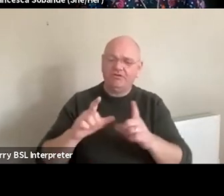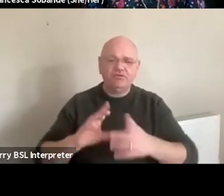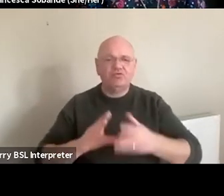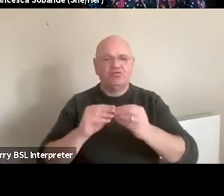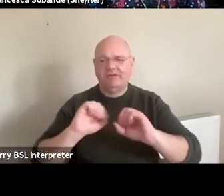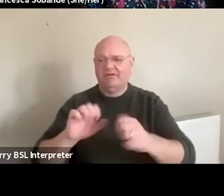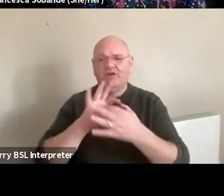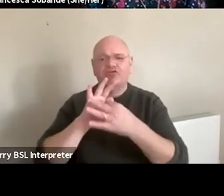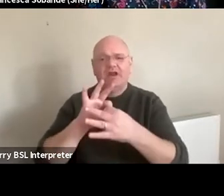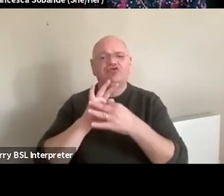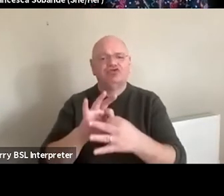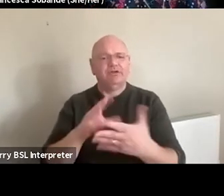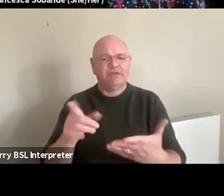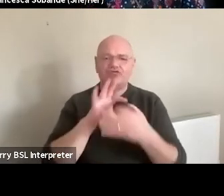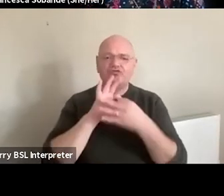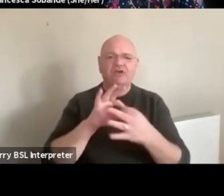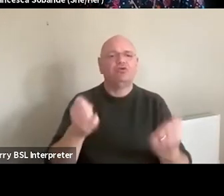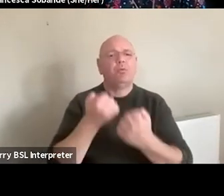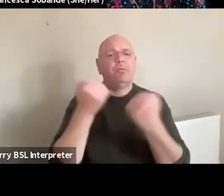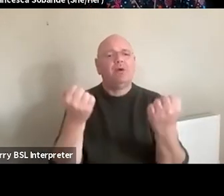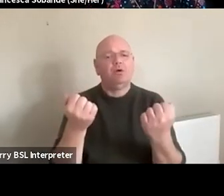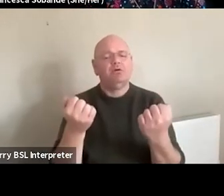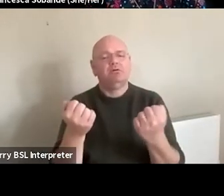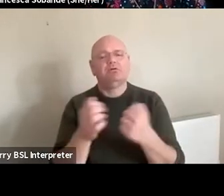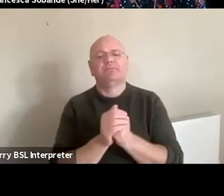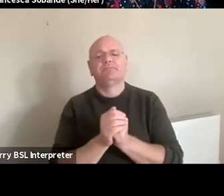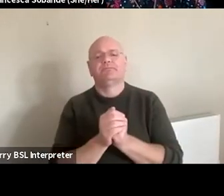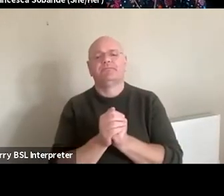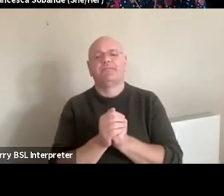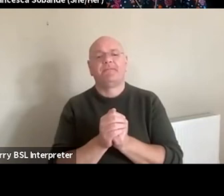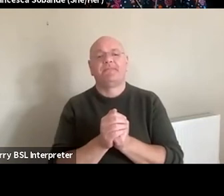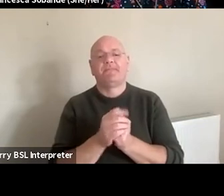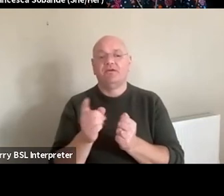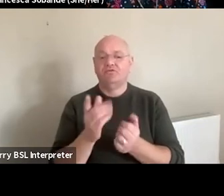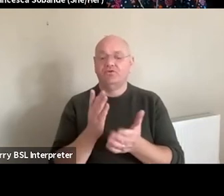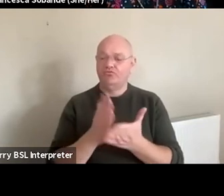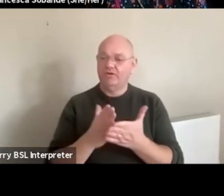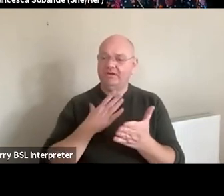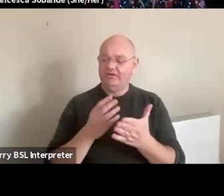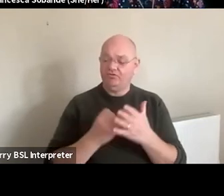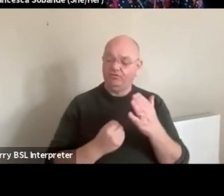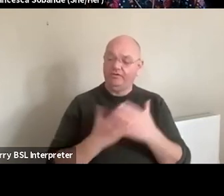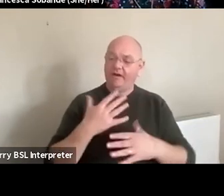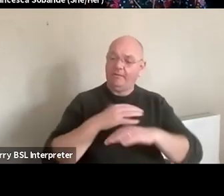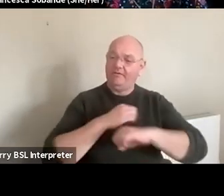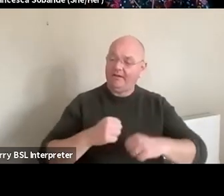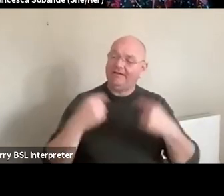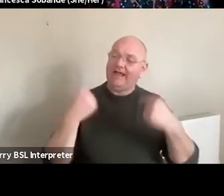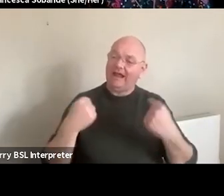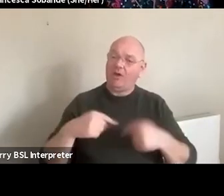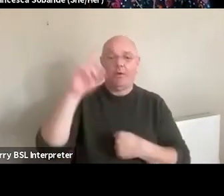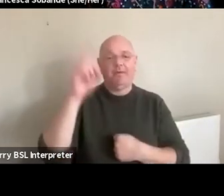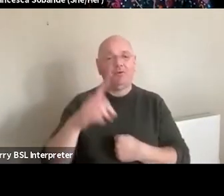kind of spaces where those things happen. So it's kind of, yeah, developing the space for people to share those ideas and start from the space of